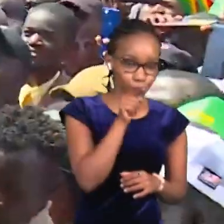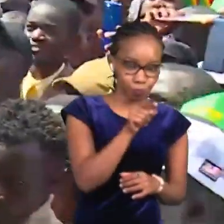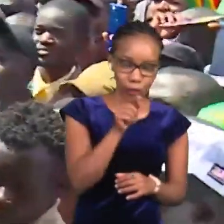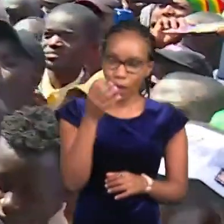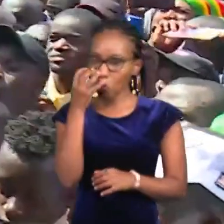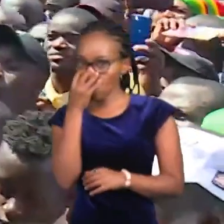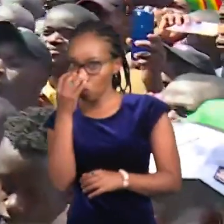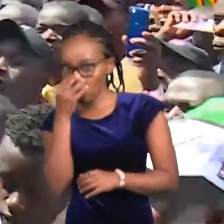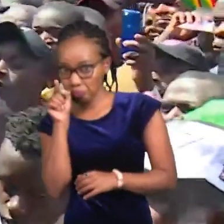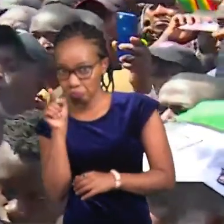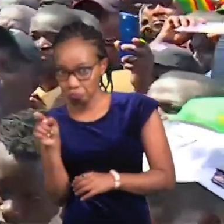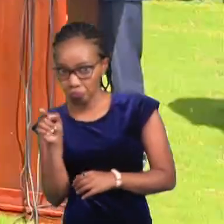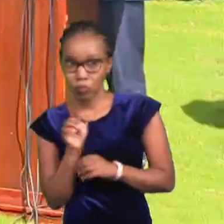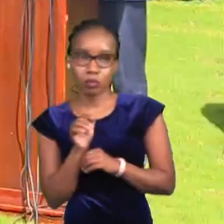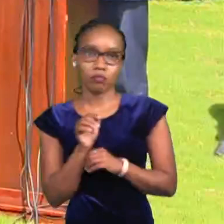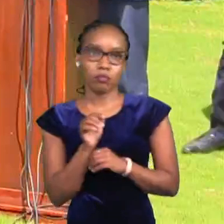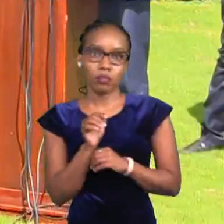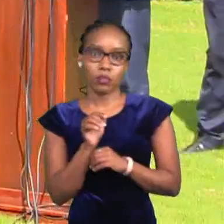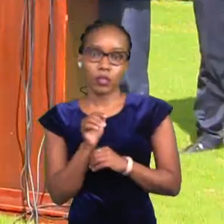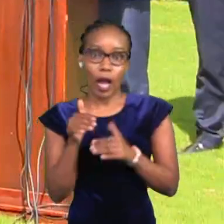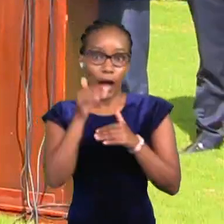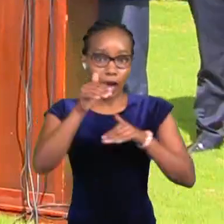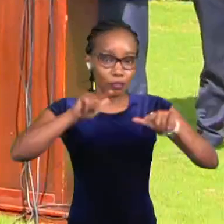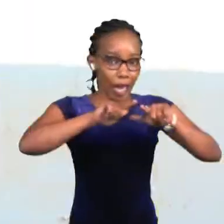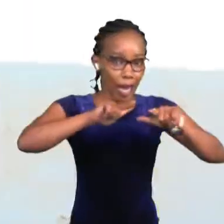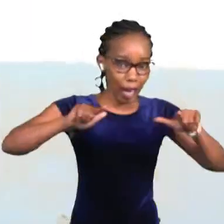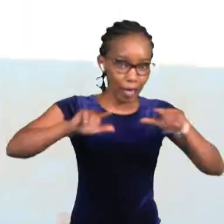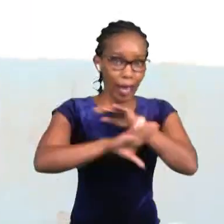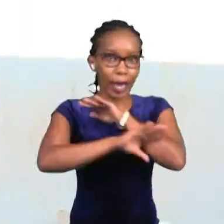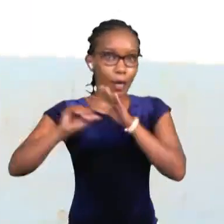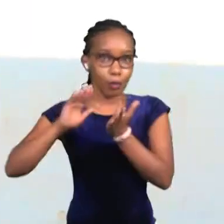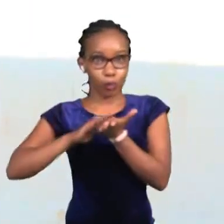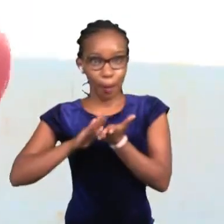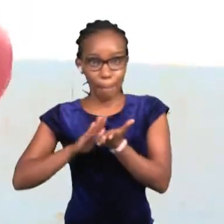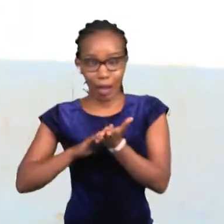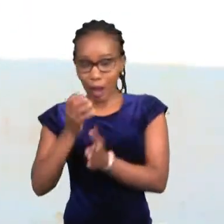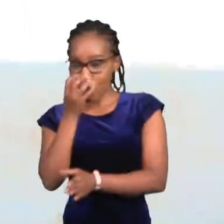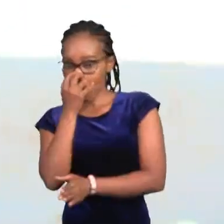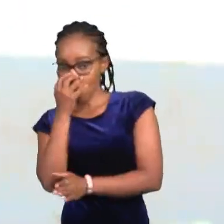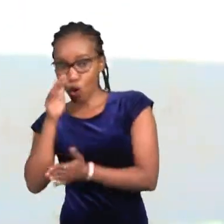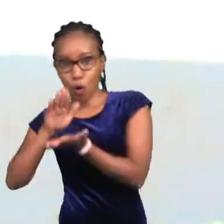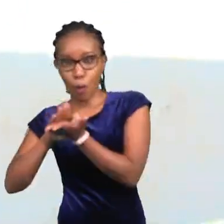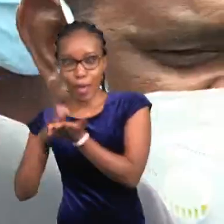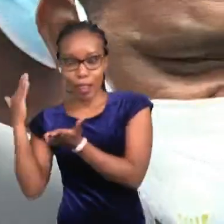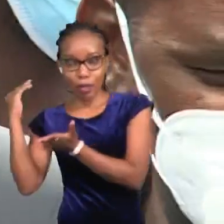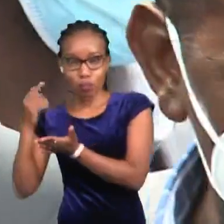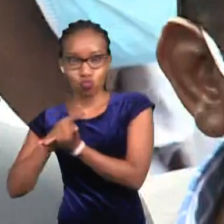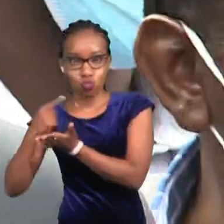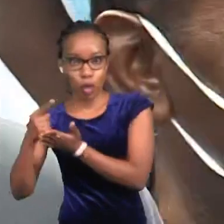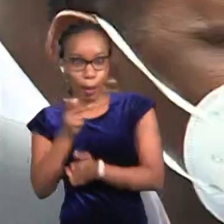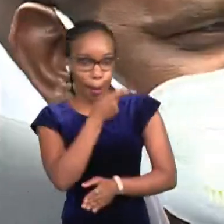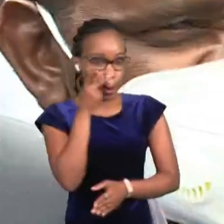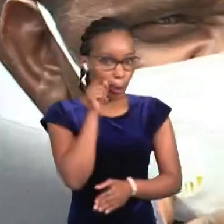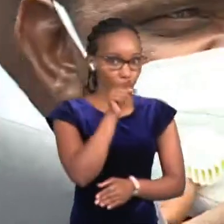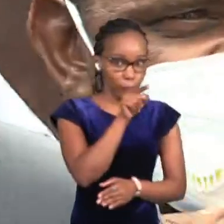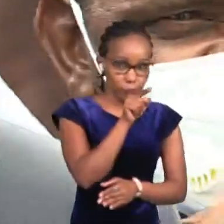DP William Ruto, has exploded following land-grabbing allegations made by DP on Friday last week. Musyoka fighting off claims of illegally